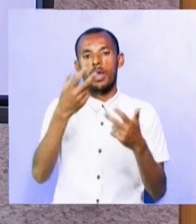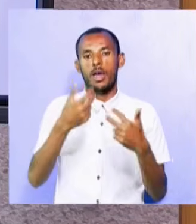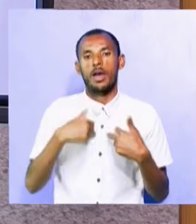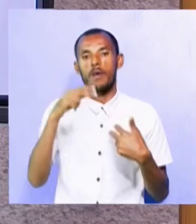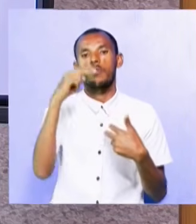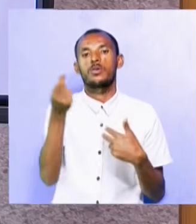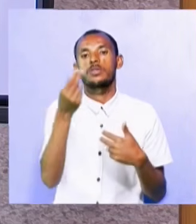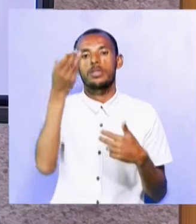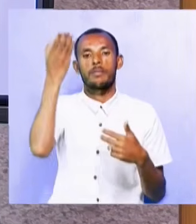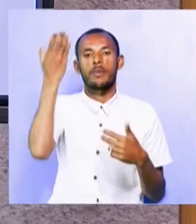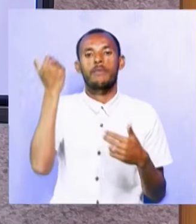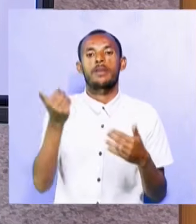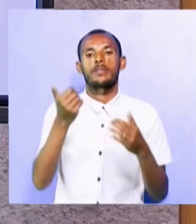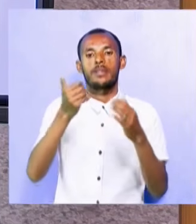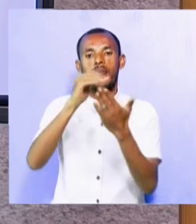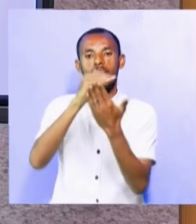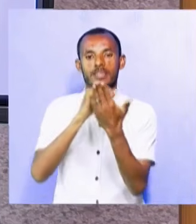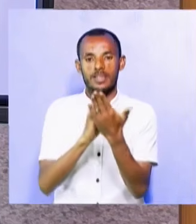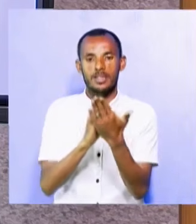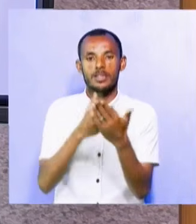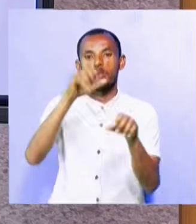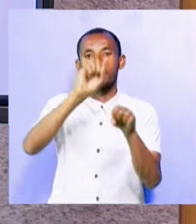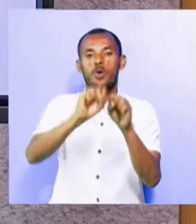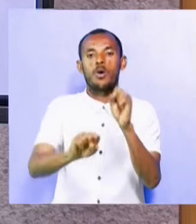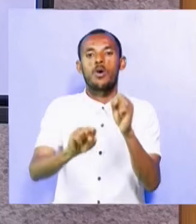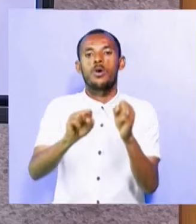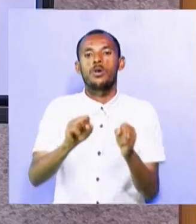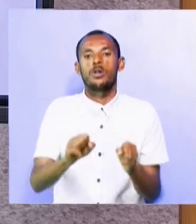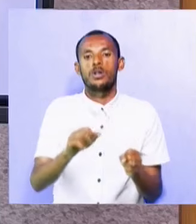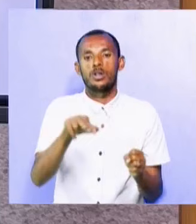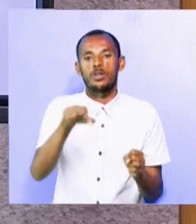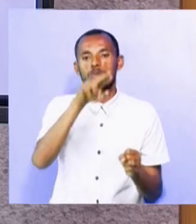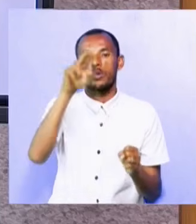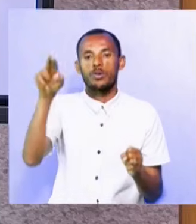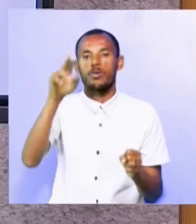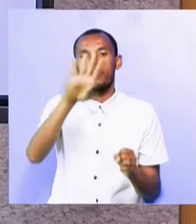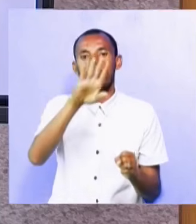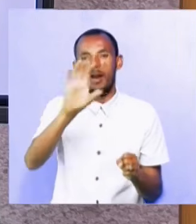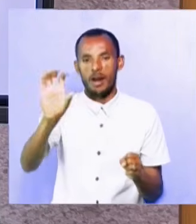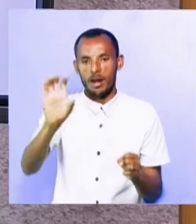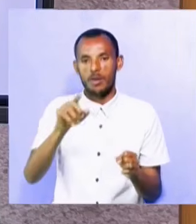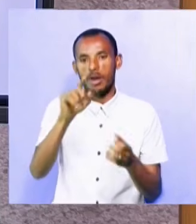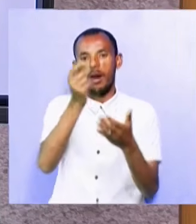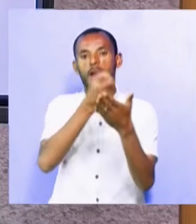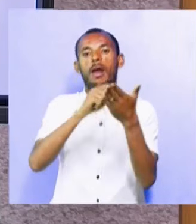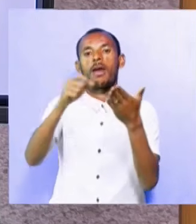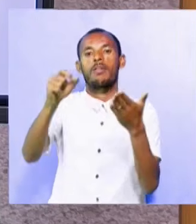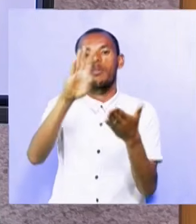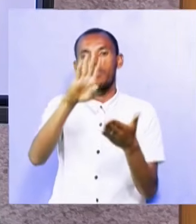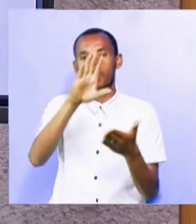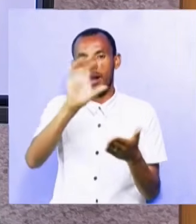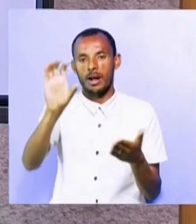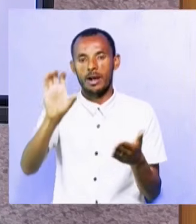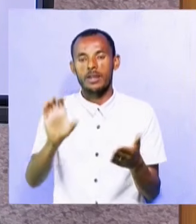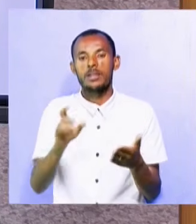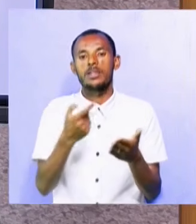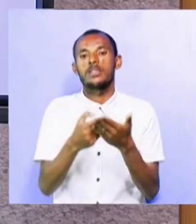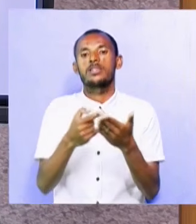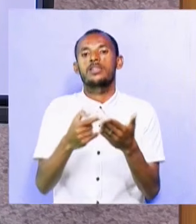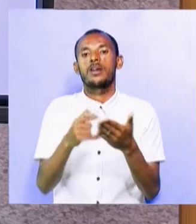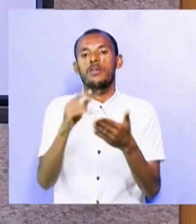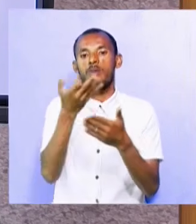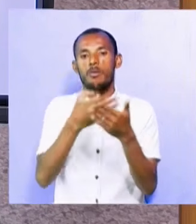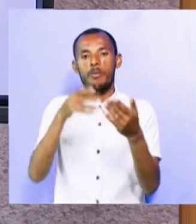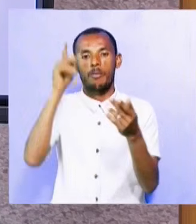used in our previous lesson. So a square root of 400, you can write 400 in the form of a certain